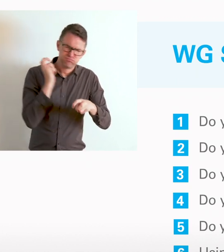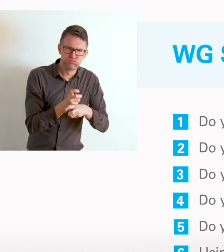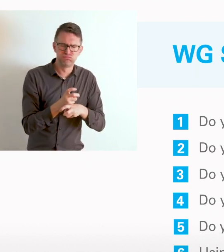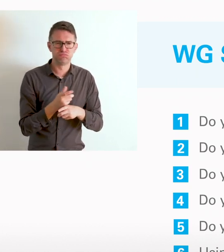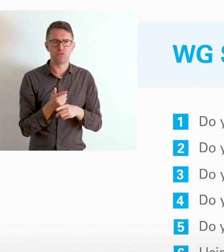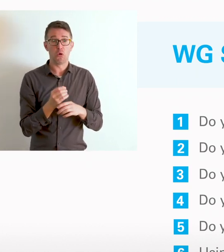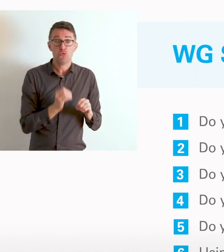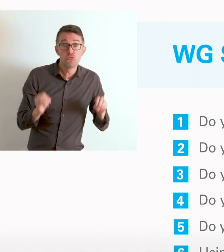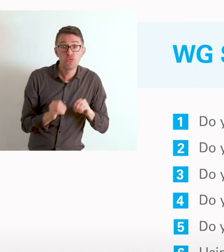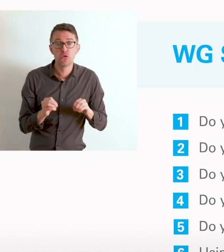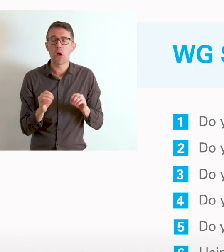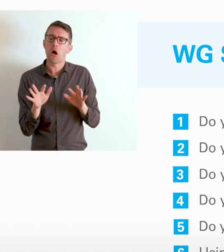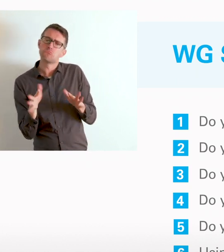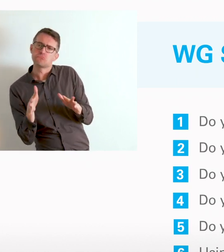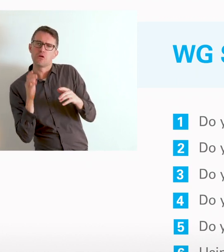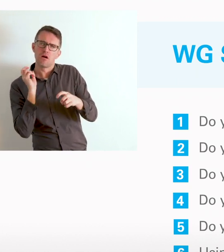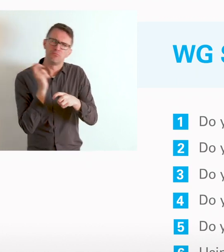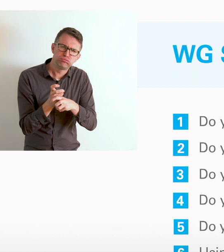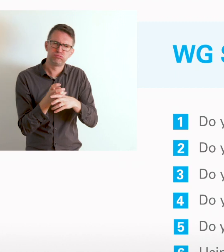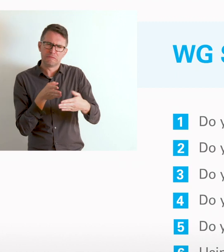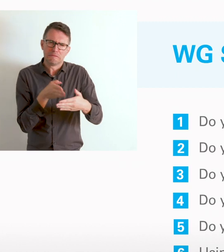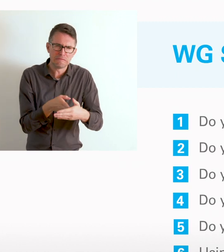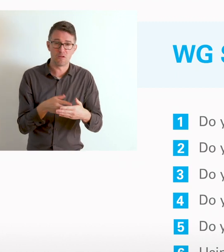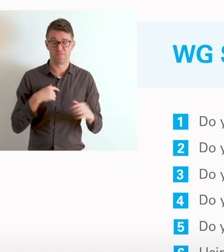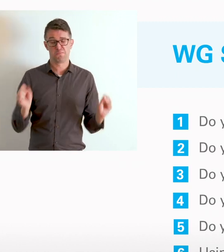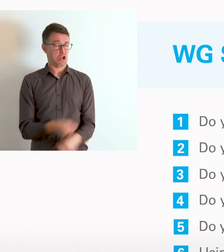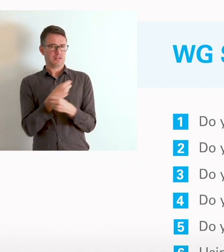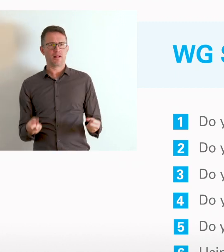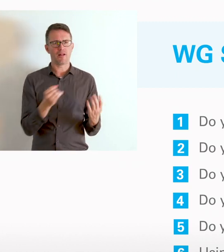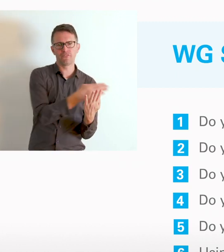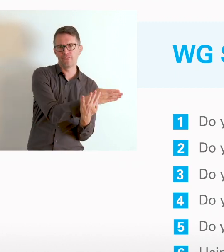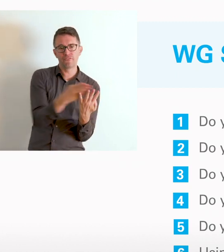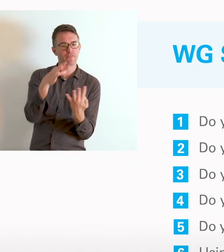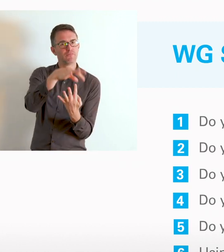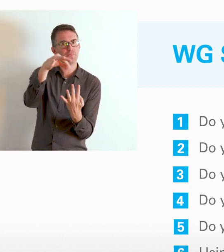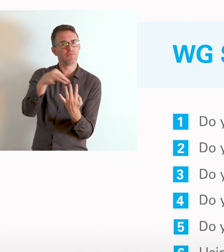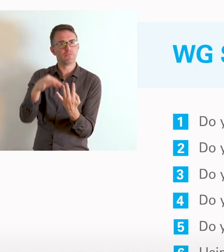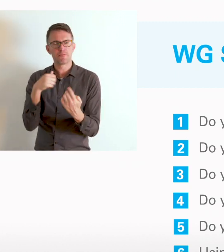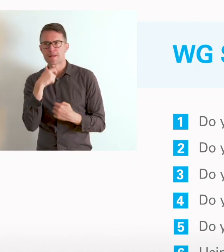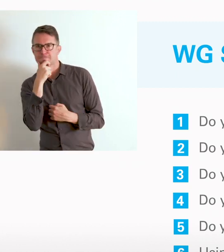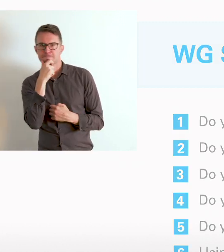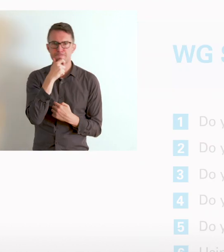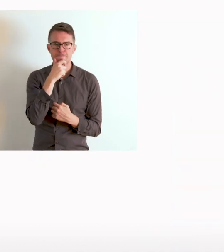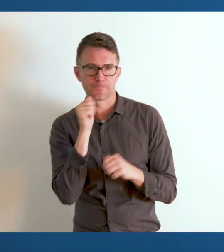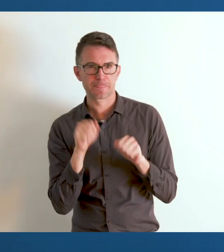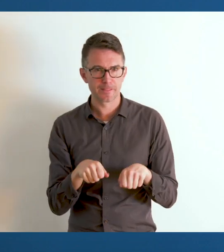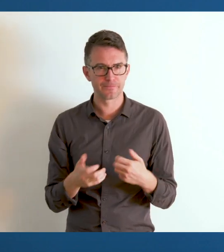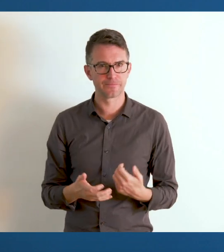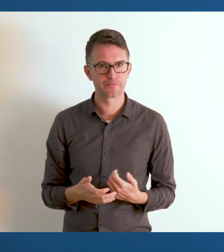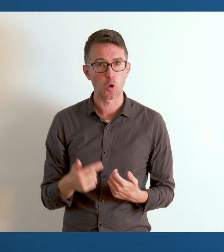yes, a lot of difficulty, and I cannot do it at all. So what we've been able to do here is we've been able